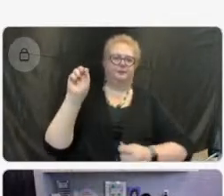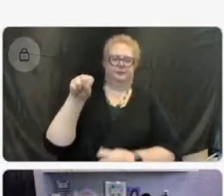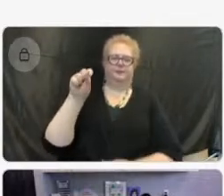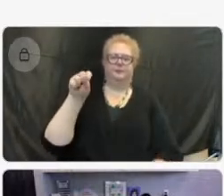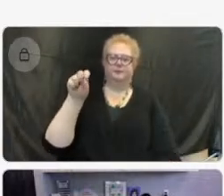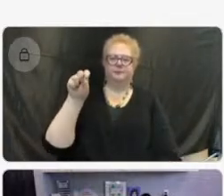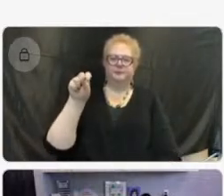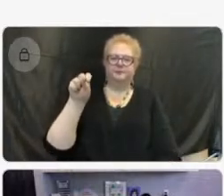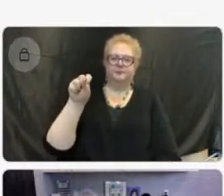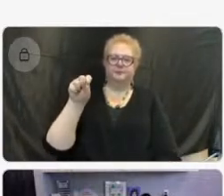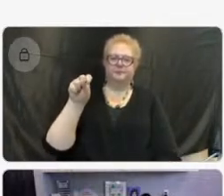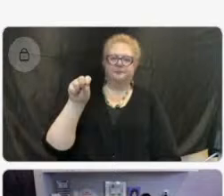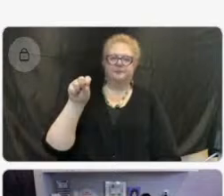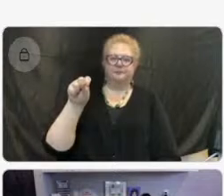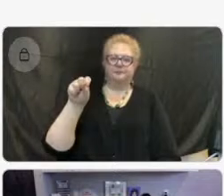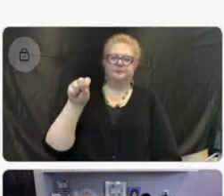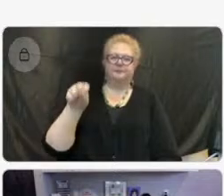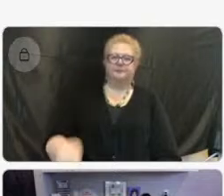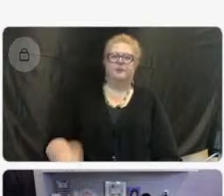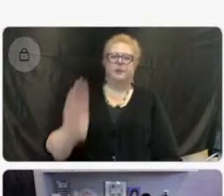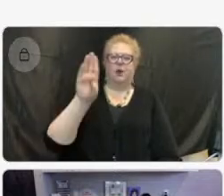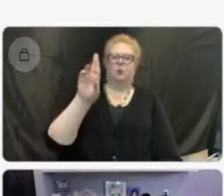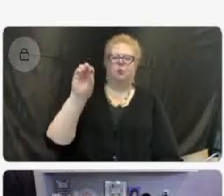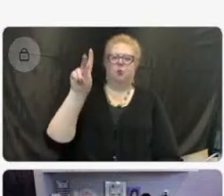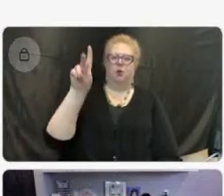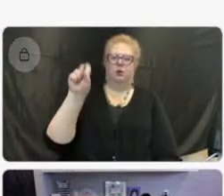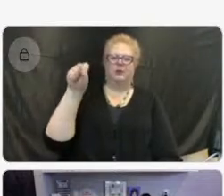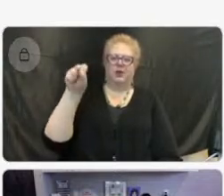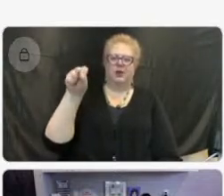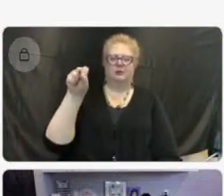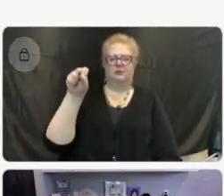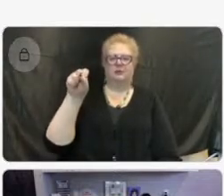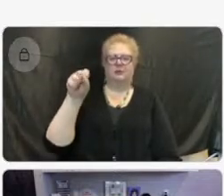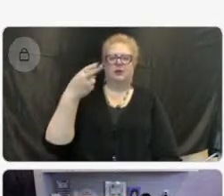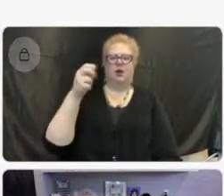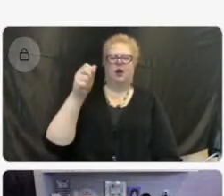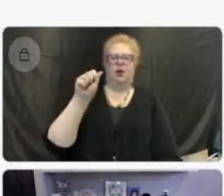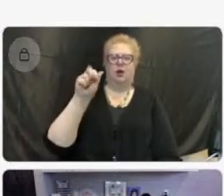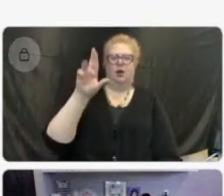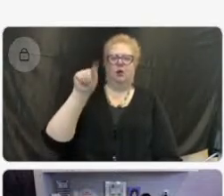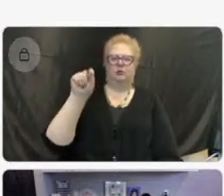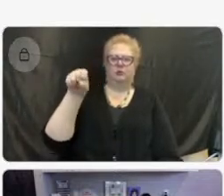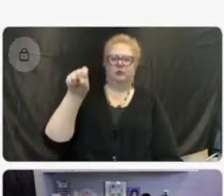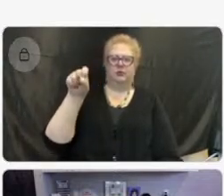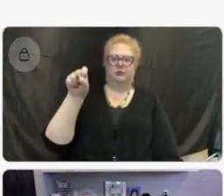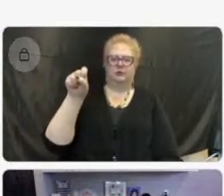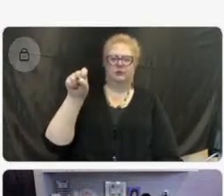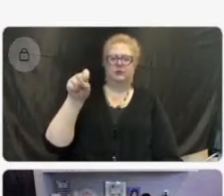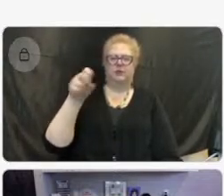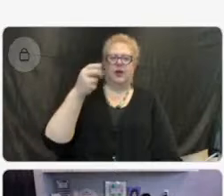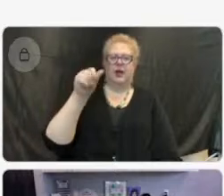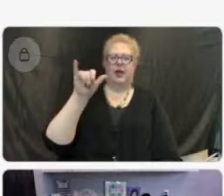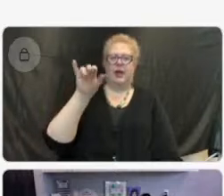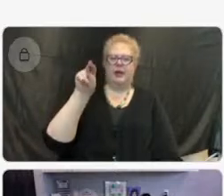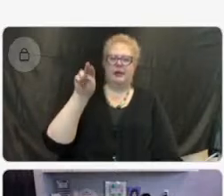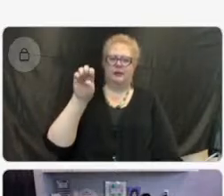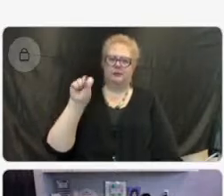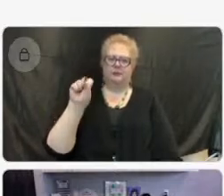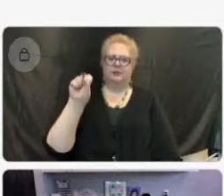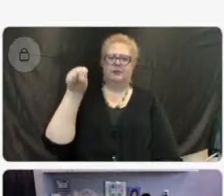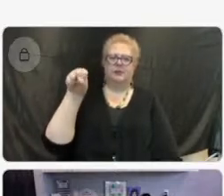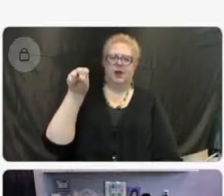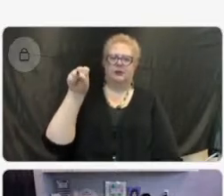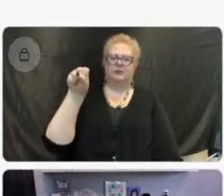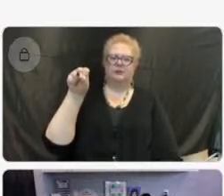Yes. Benton? Yes. Brooks? Yes. Mart? Yes. Haynes?